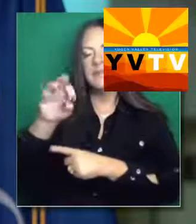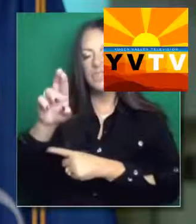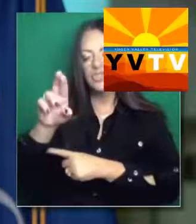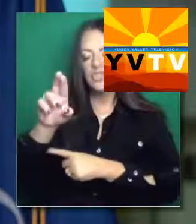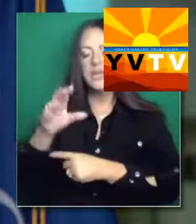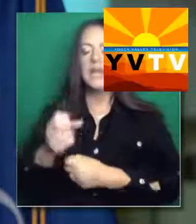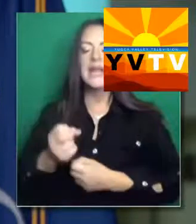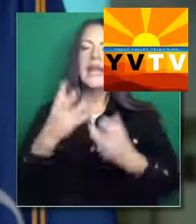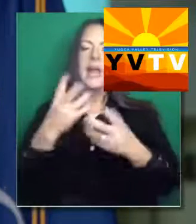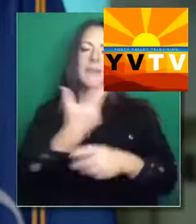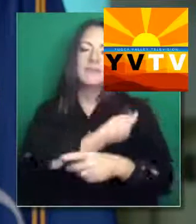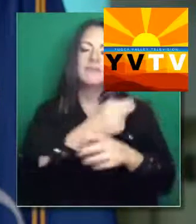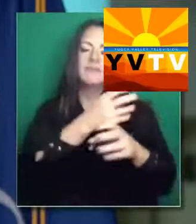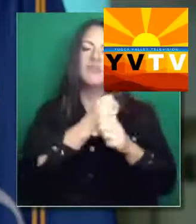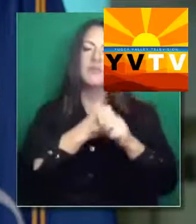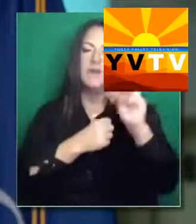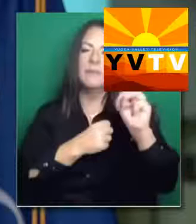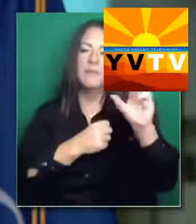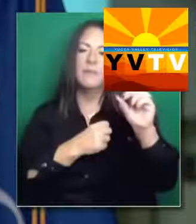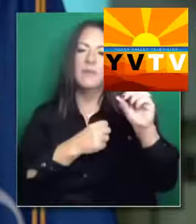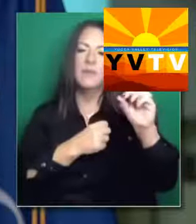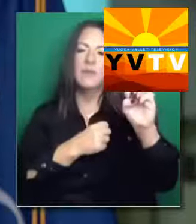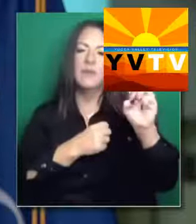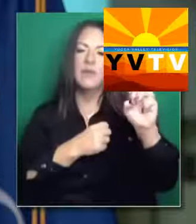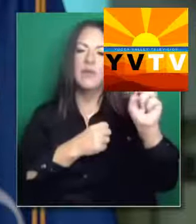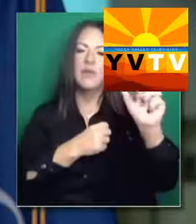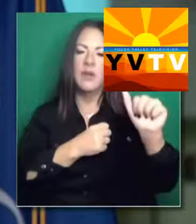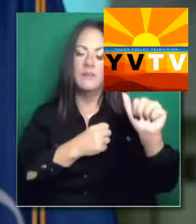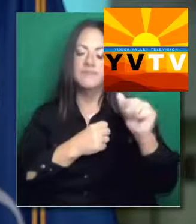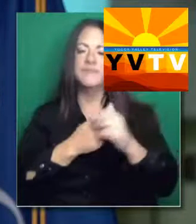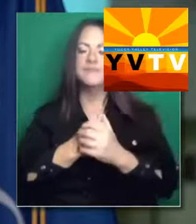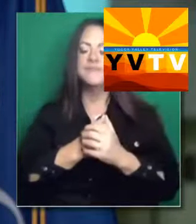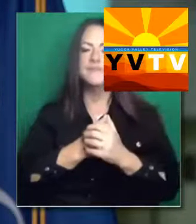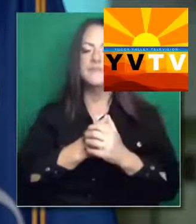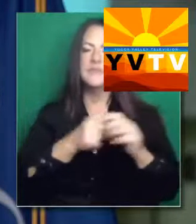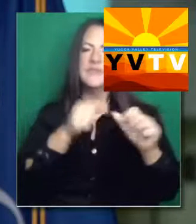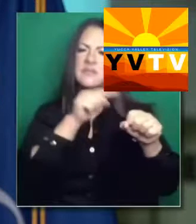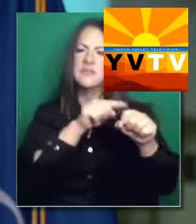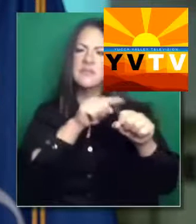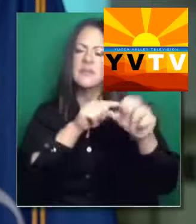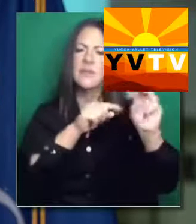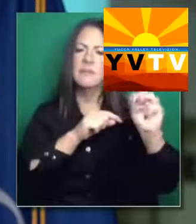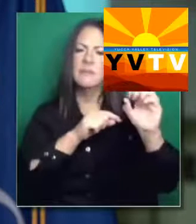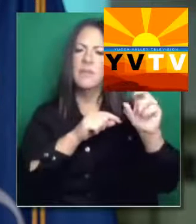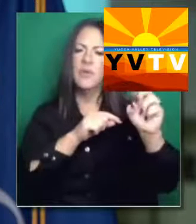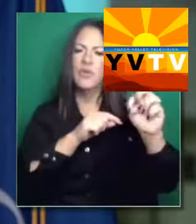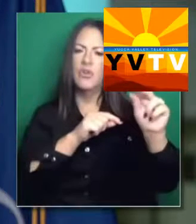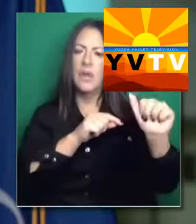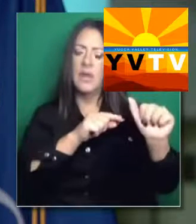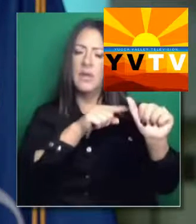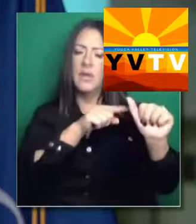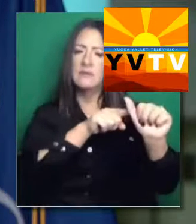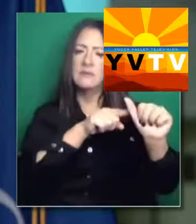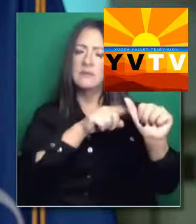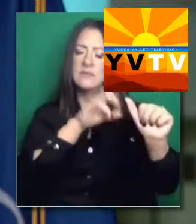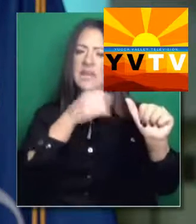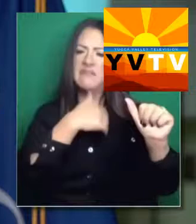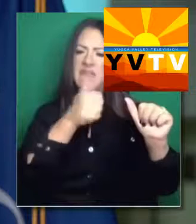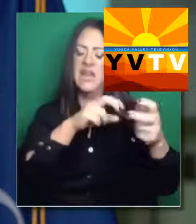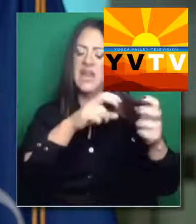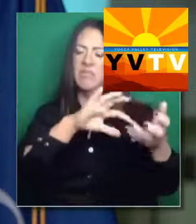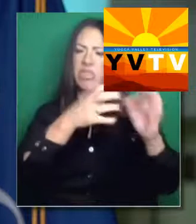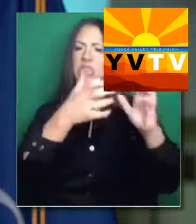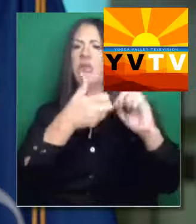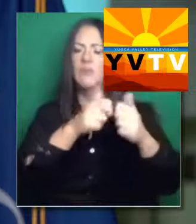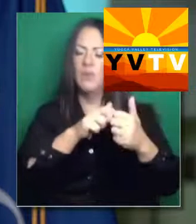the Moderna vaccine, have we seen any of the kind of delivery hiccups that we saw in the first week with Pfizer? And